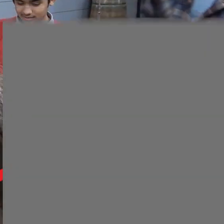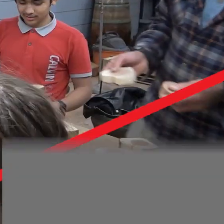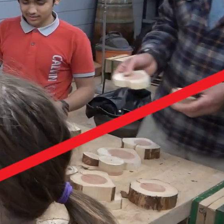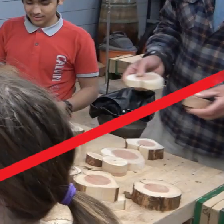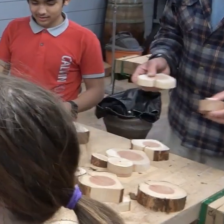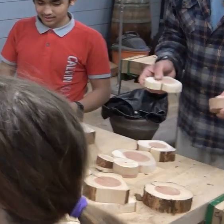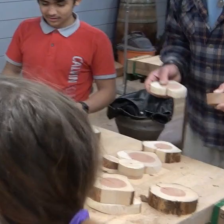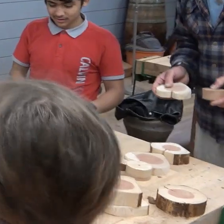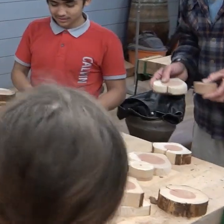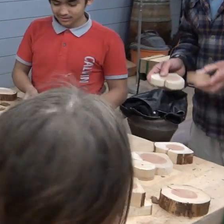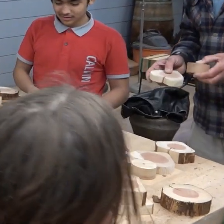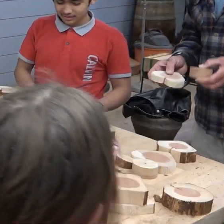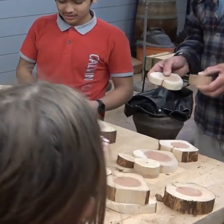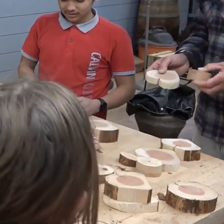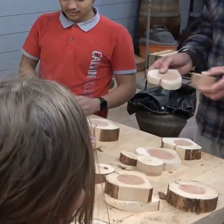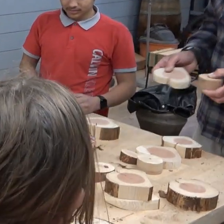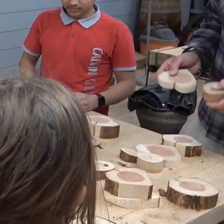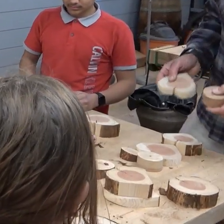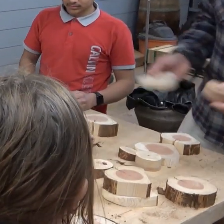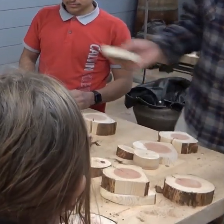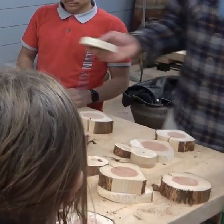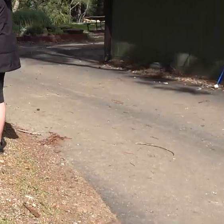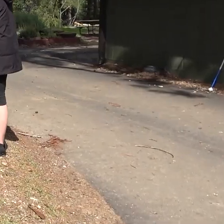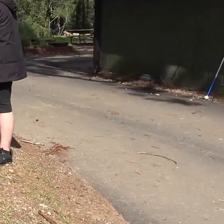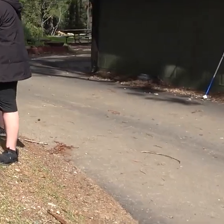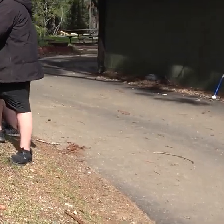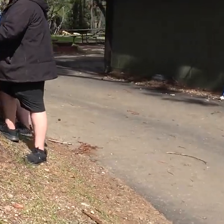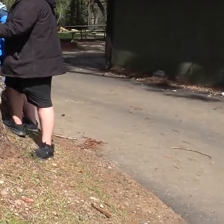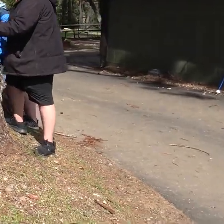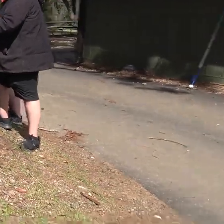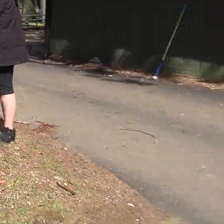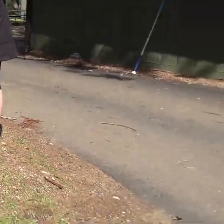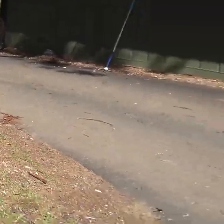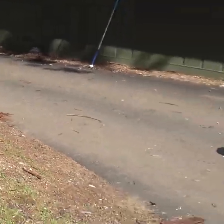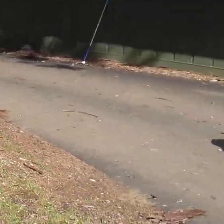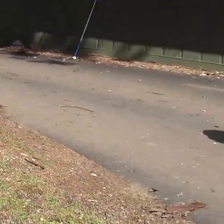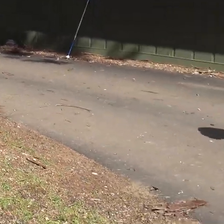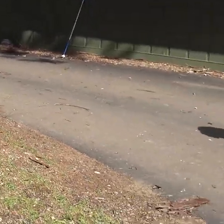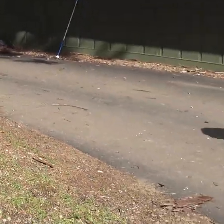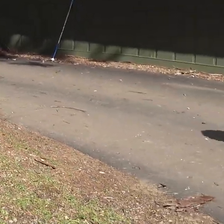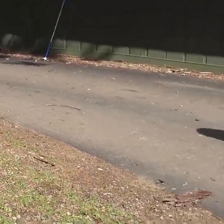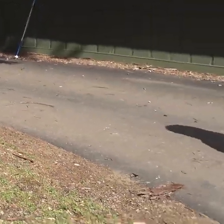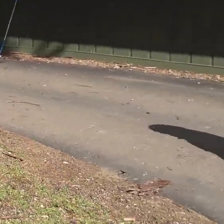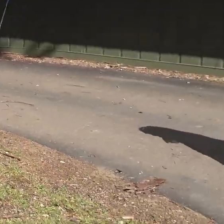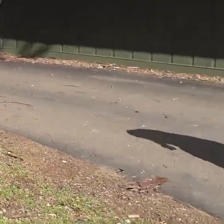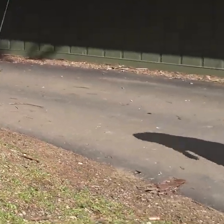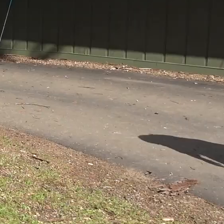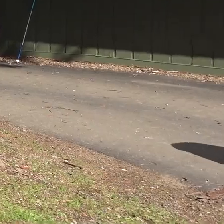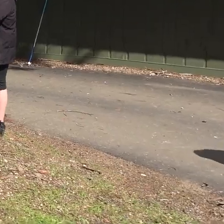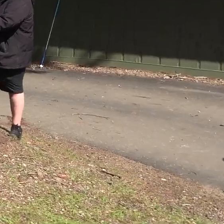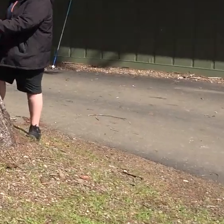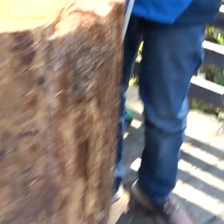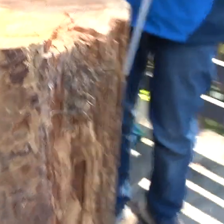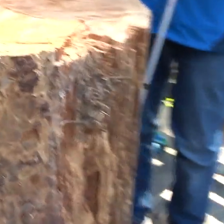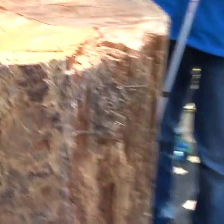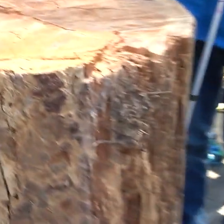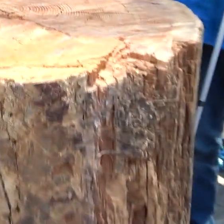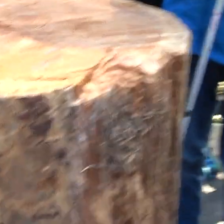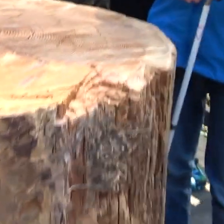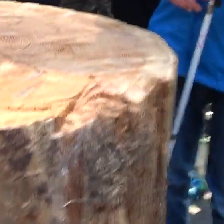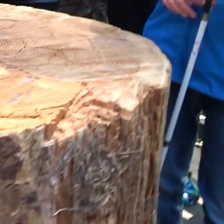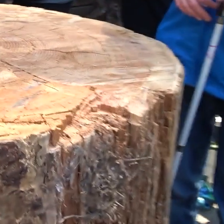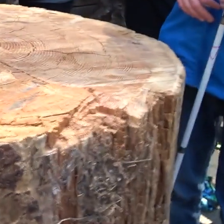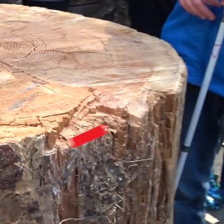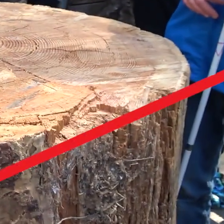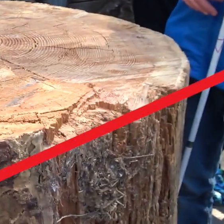Enchanted Hills Camp, students work in a wood shop. Outside, they join arms around the circumference of a redwood tree. Then feel the grain